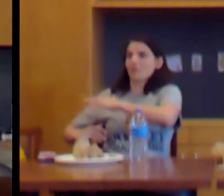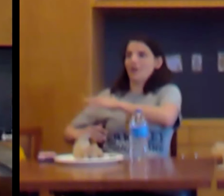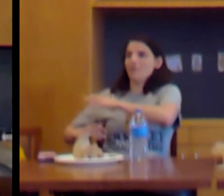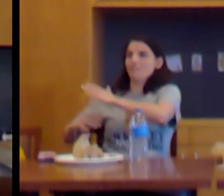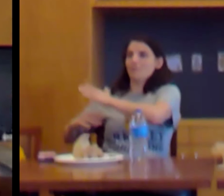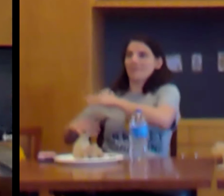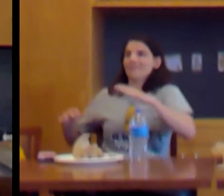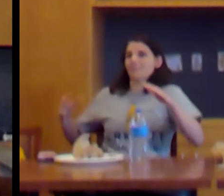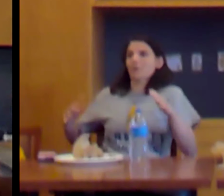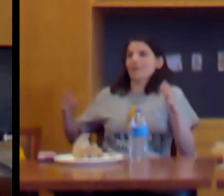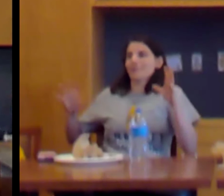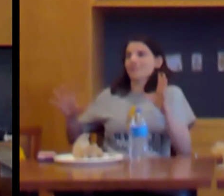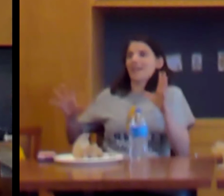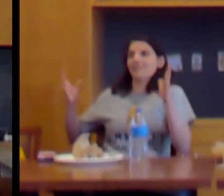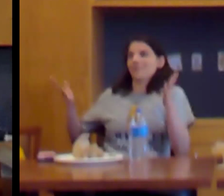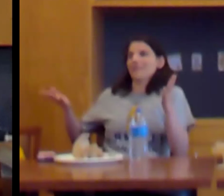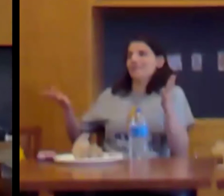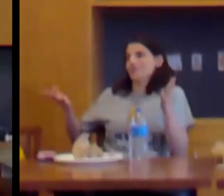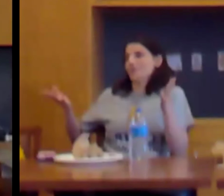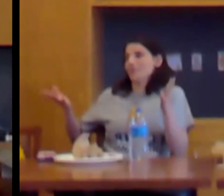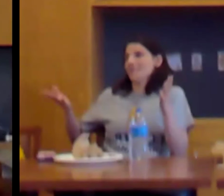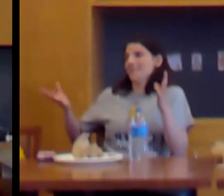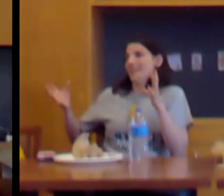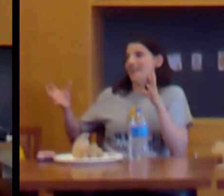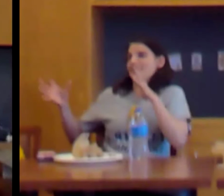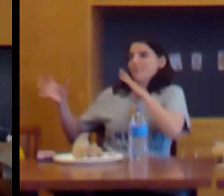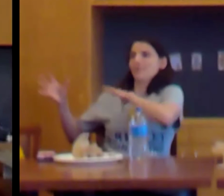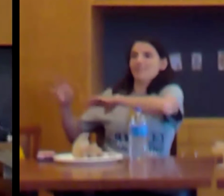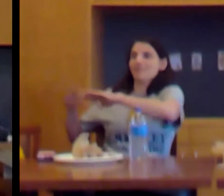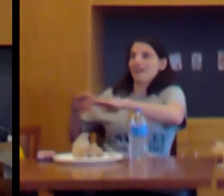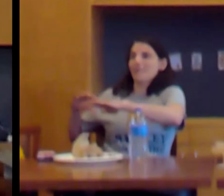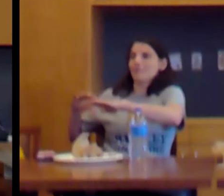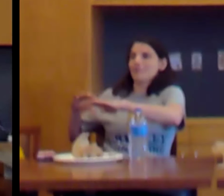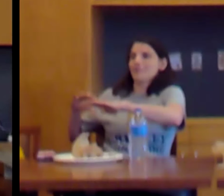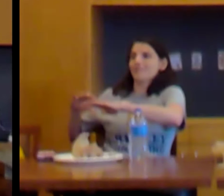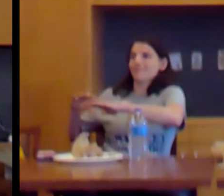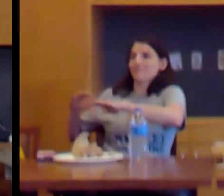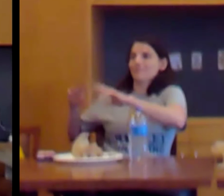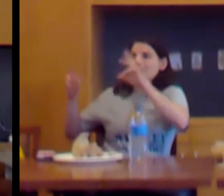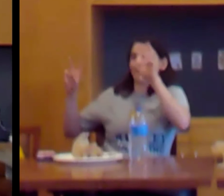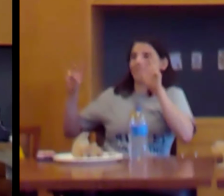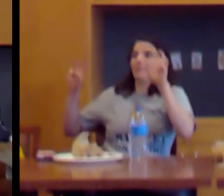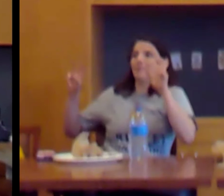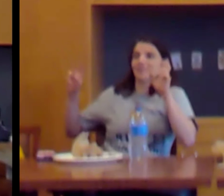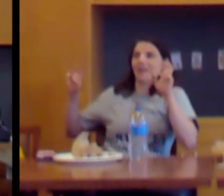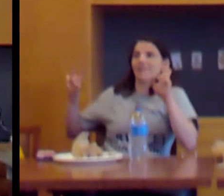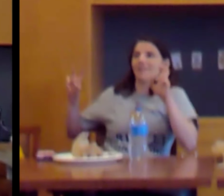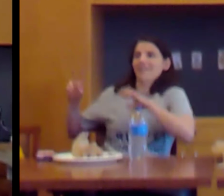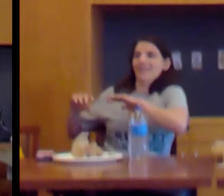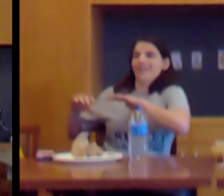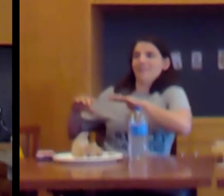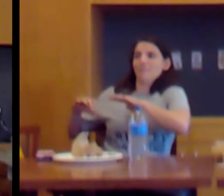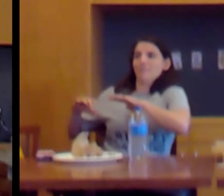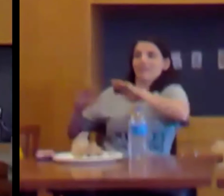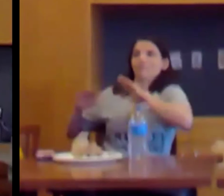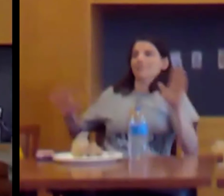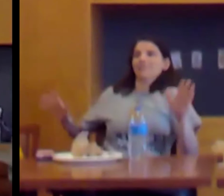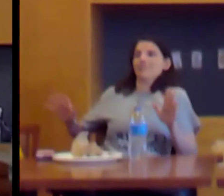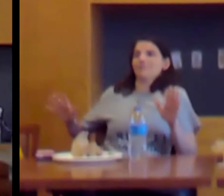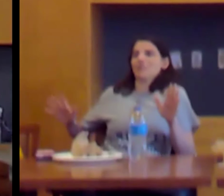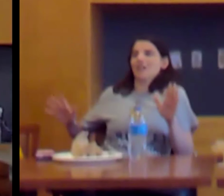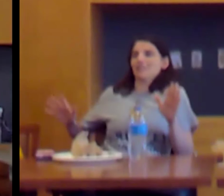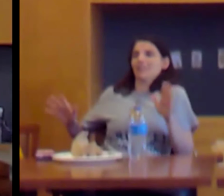and how it was acquired, but because we're working with a scanner that they don't know. And it's a completely different acquisition, but we got the same images out. It would